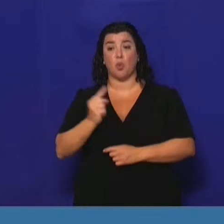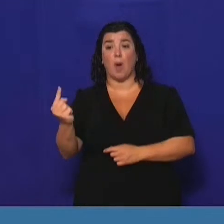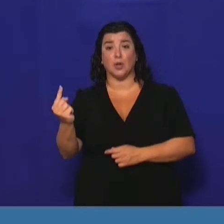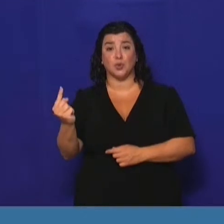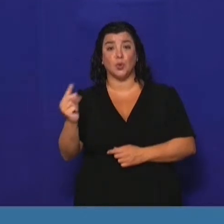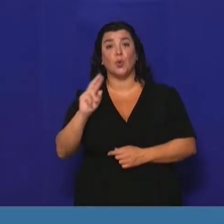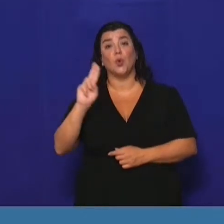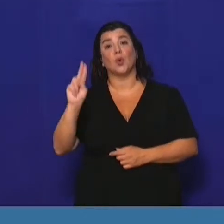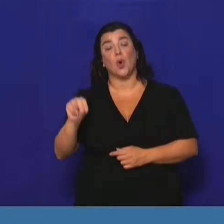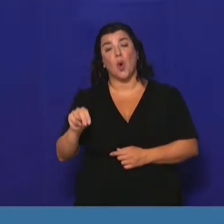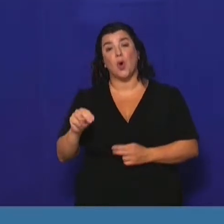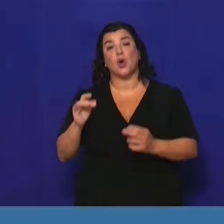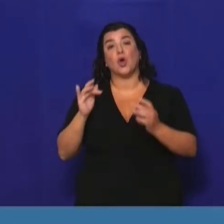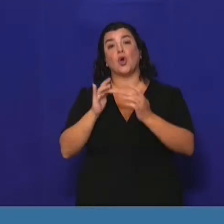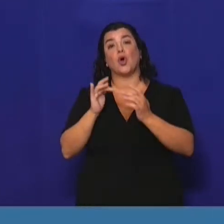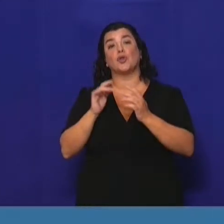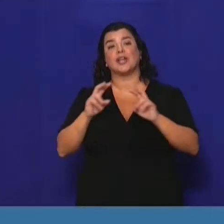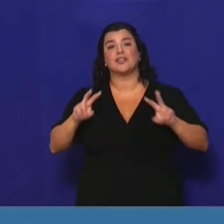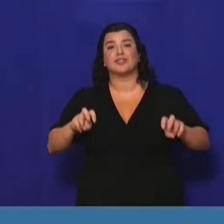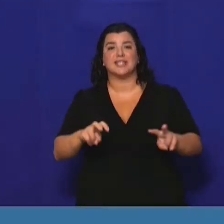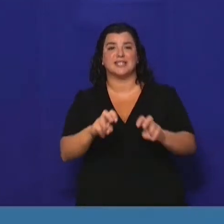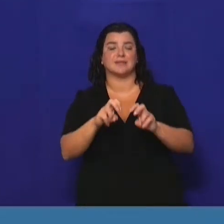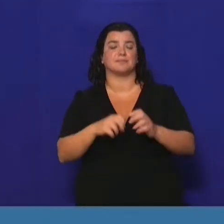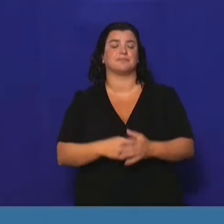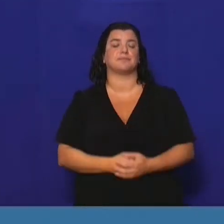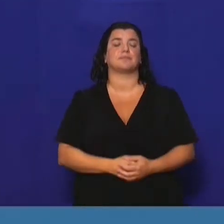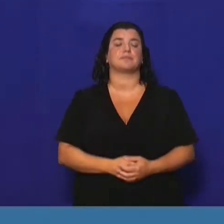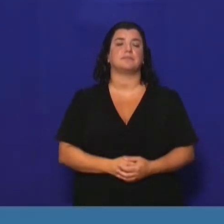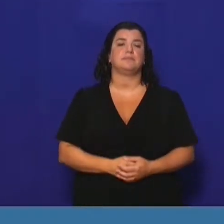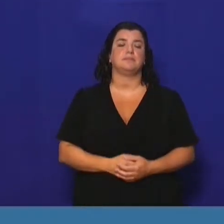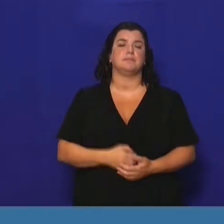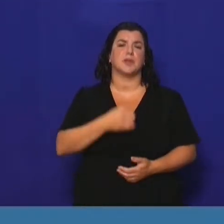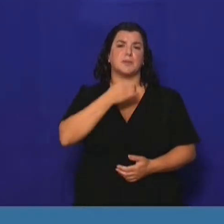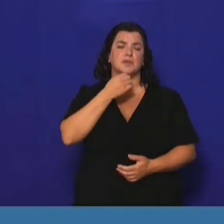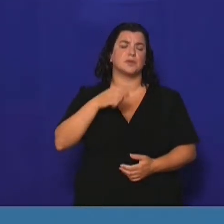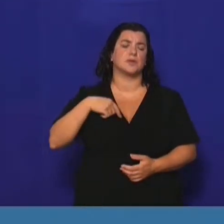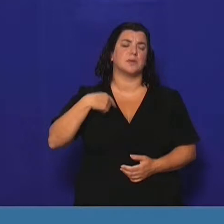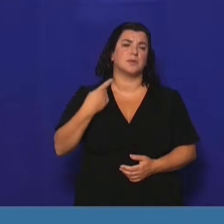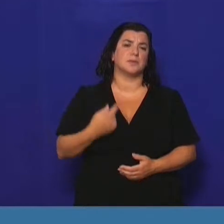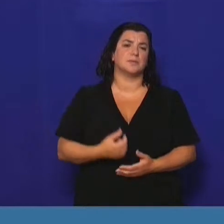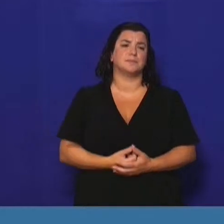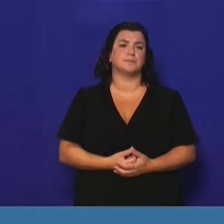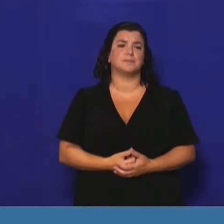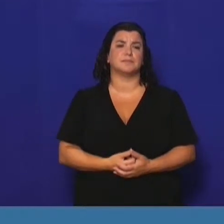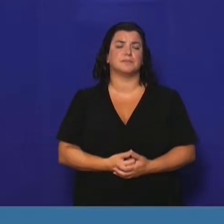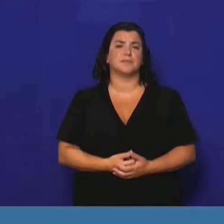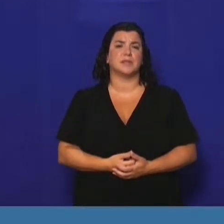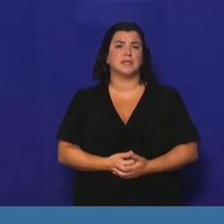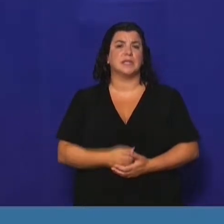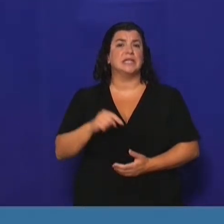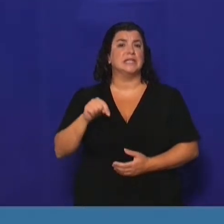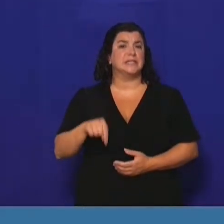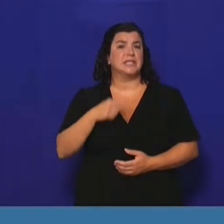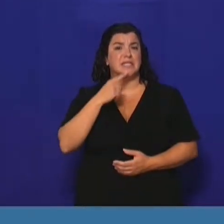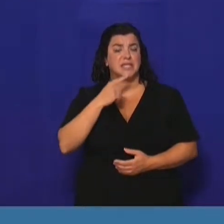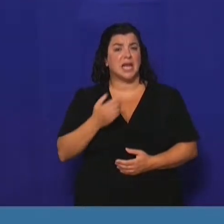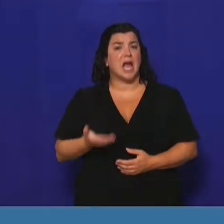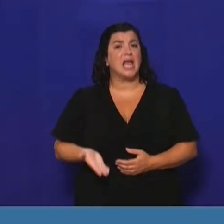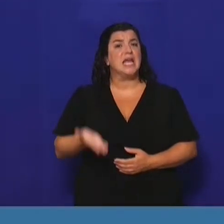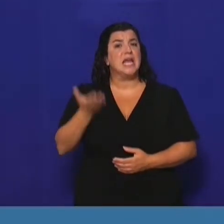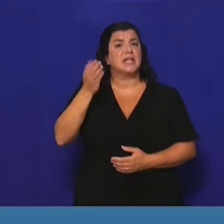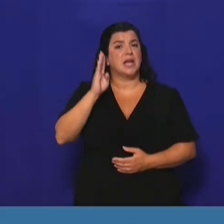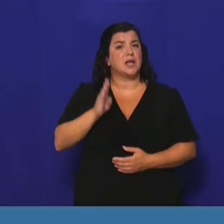Insellimlek Prof. Gauci, meta tqis globalment il-mart kollu, mhux biss il-COVID, din is-sena kellna iżjed jew inqas imwiet fil-pajjiż. U